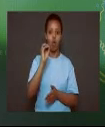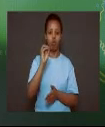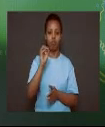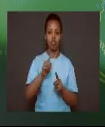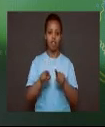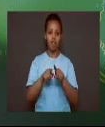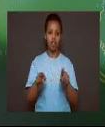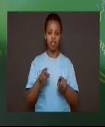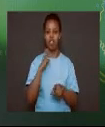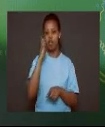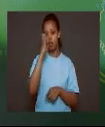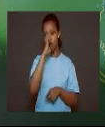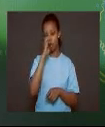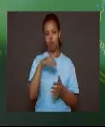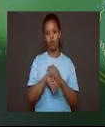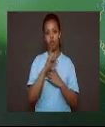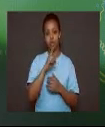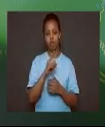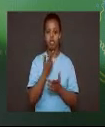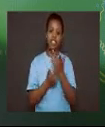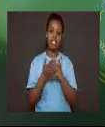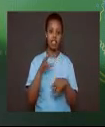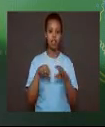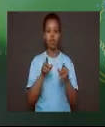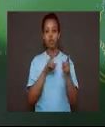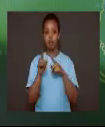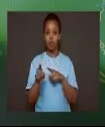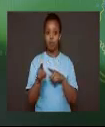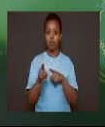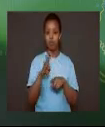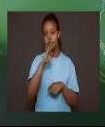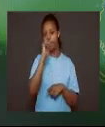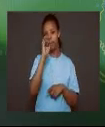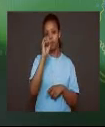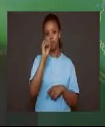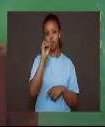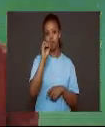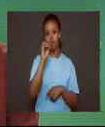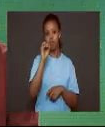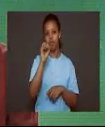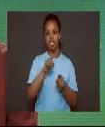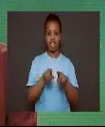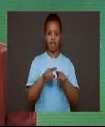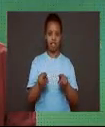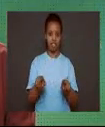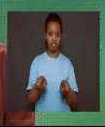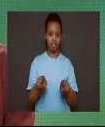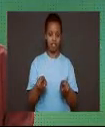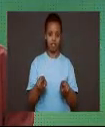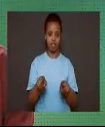Ethiopia. We discussed the concept of biodiversity, and we defined the